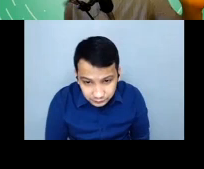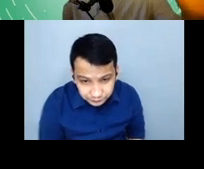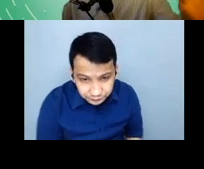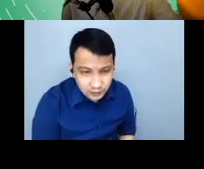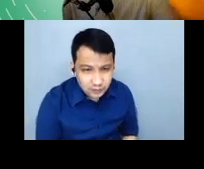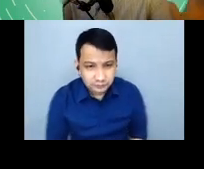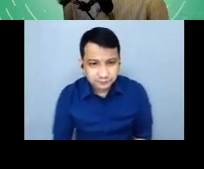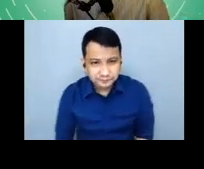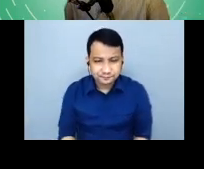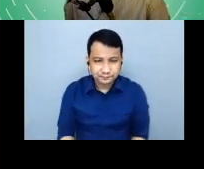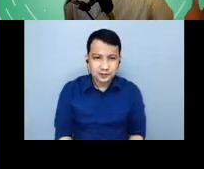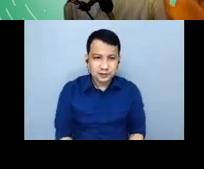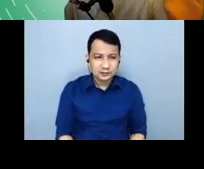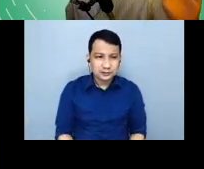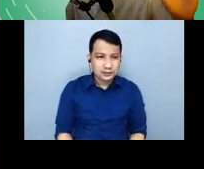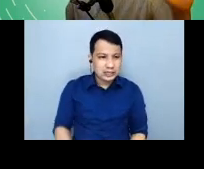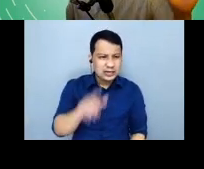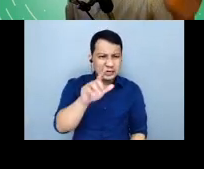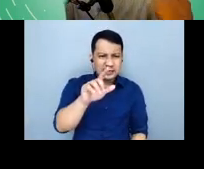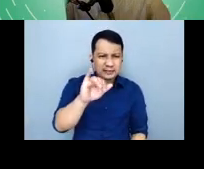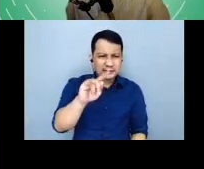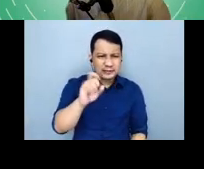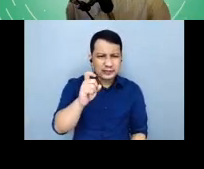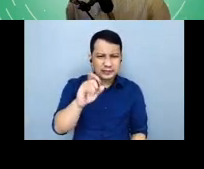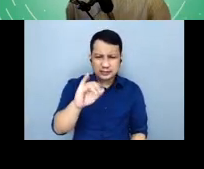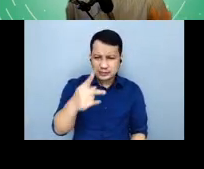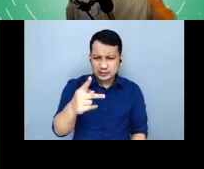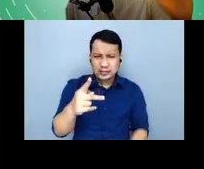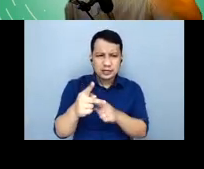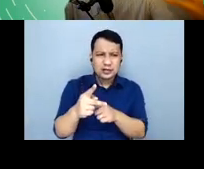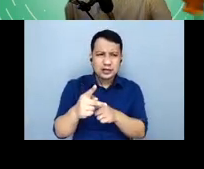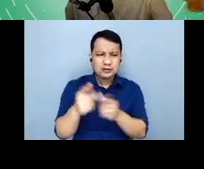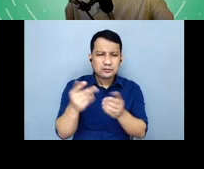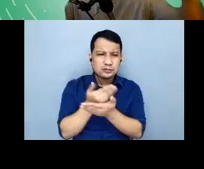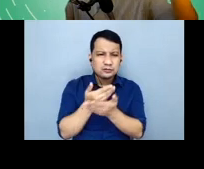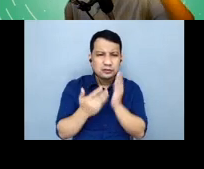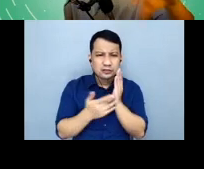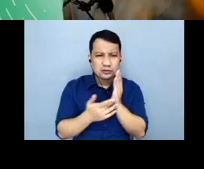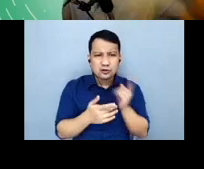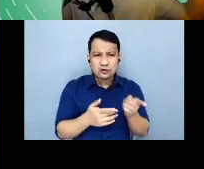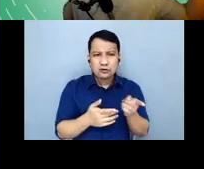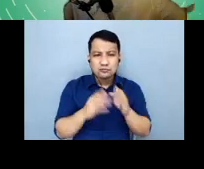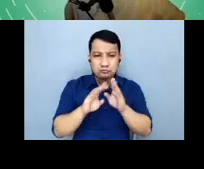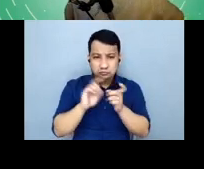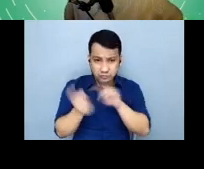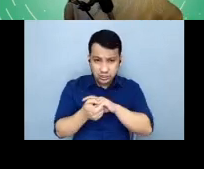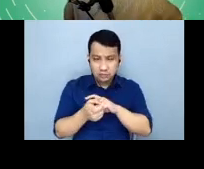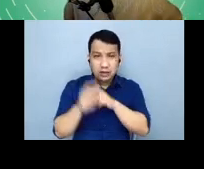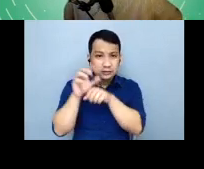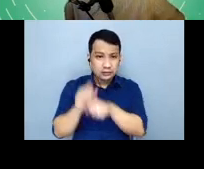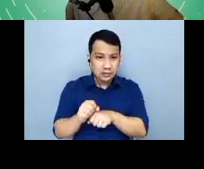So latex ink, it's a interesting example of a new technology that is revolutionizing